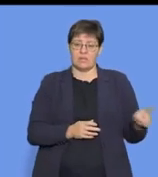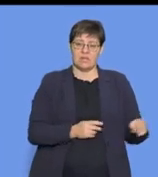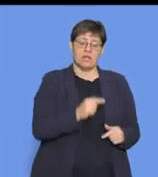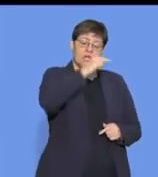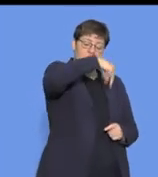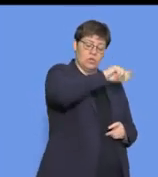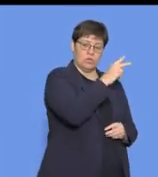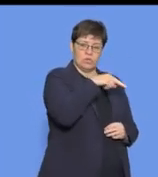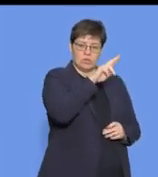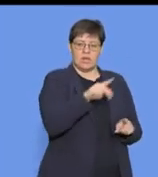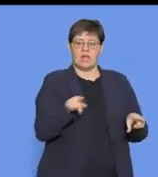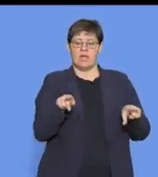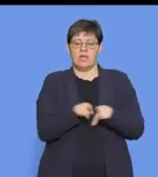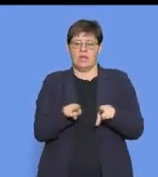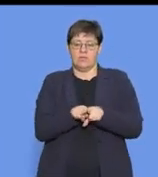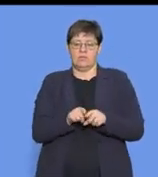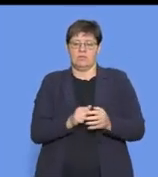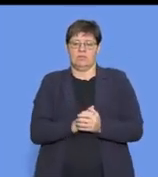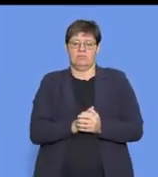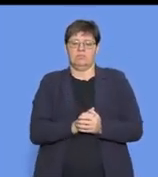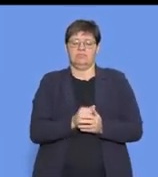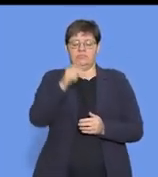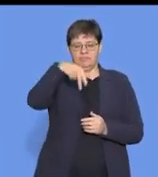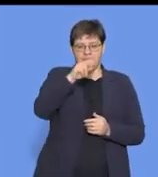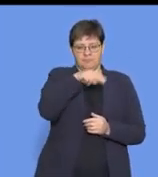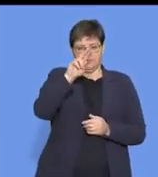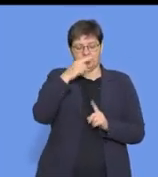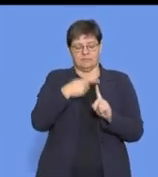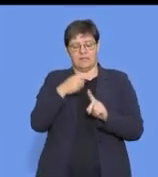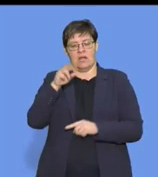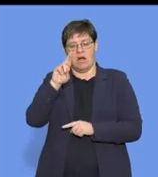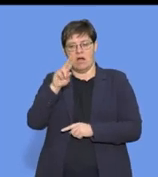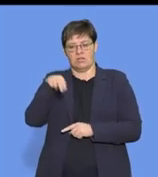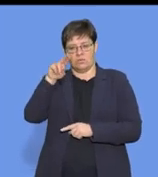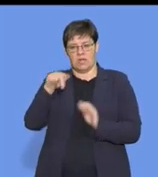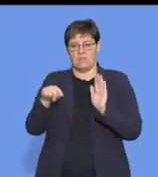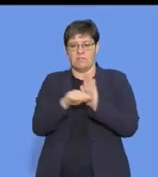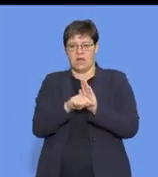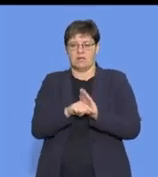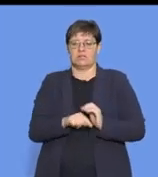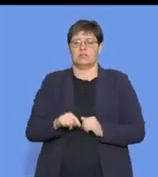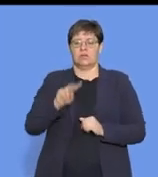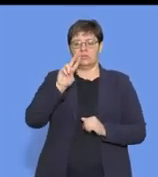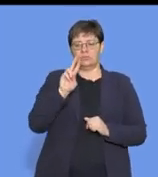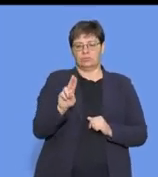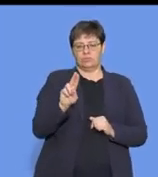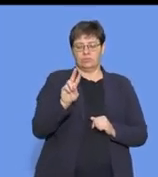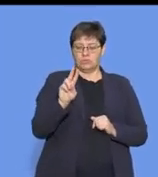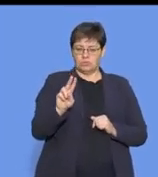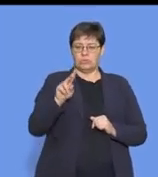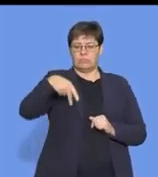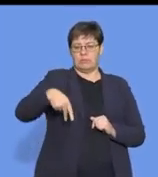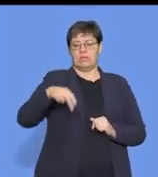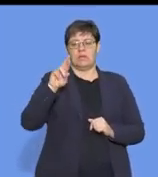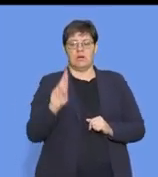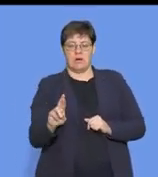next version will be q squared. So now we're going to start off with the other two sides squared. So p squared plus r